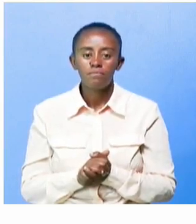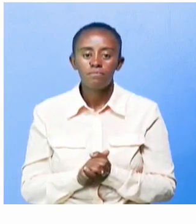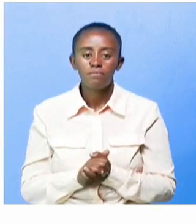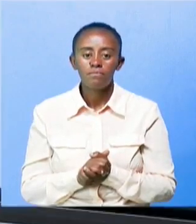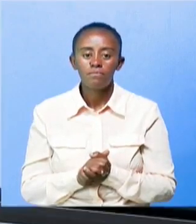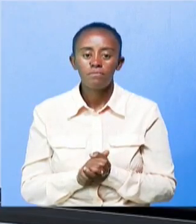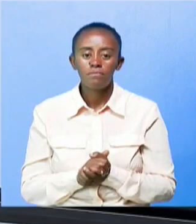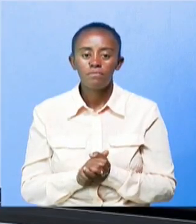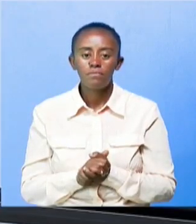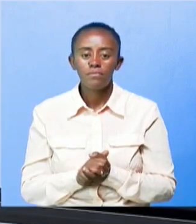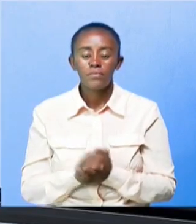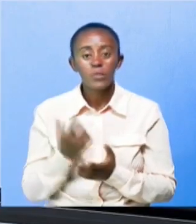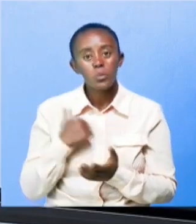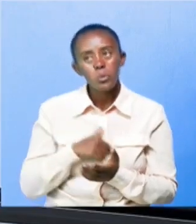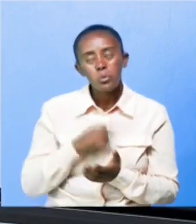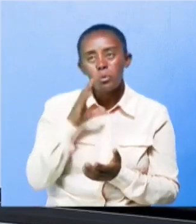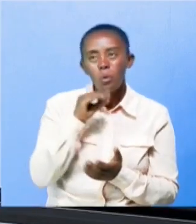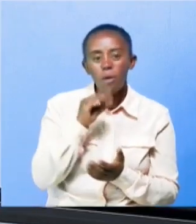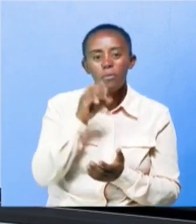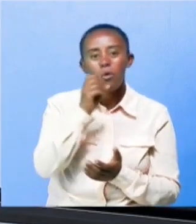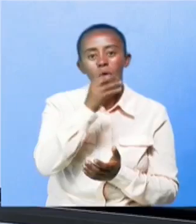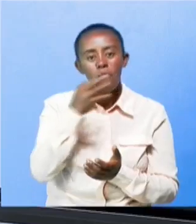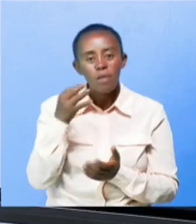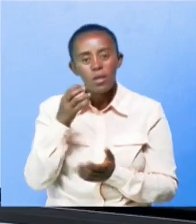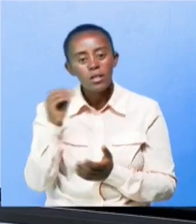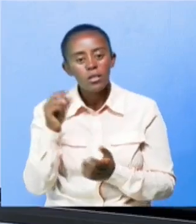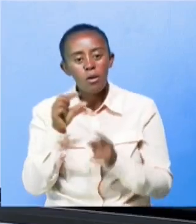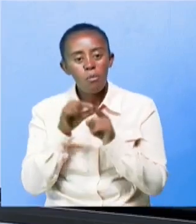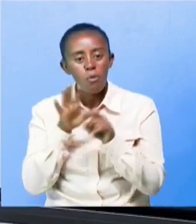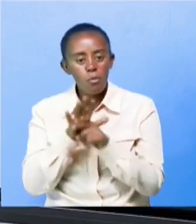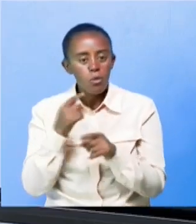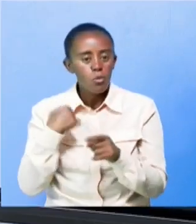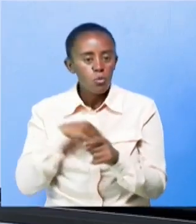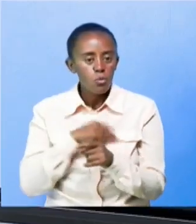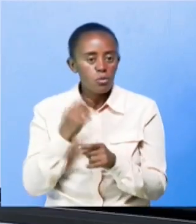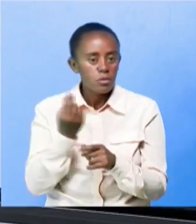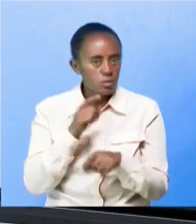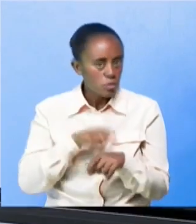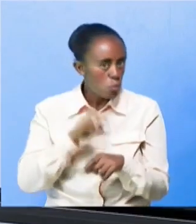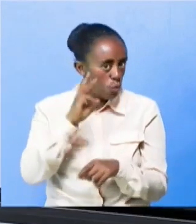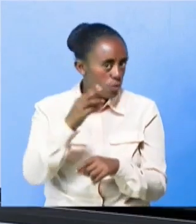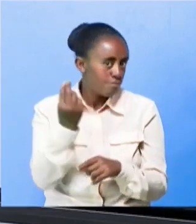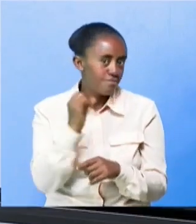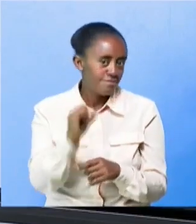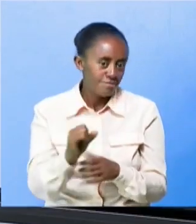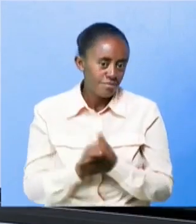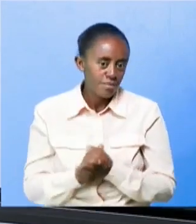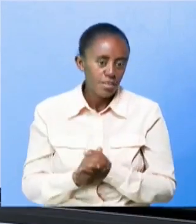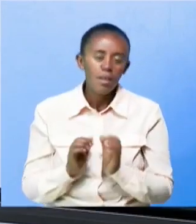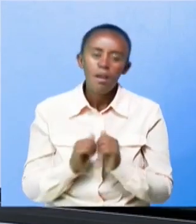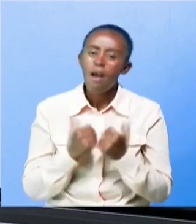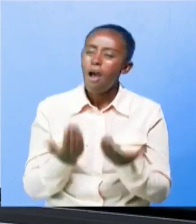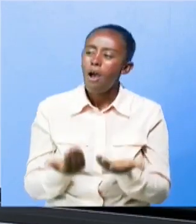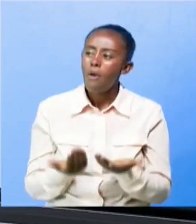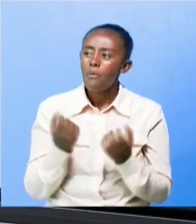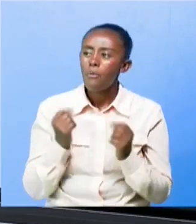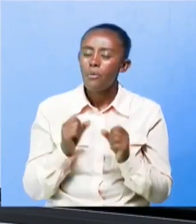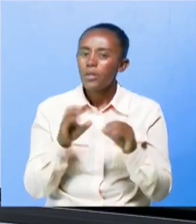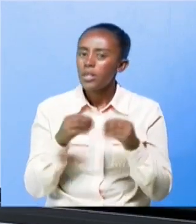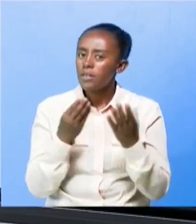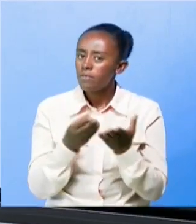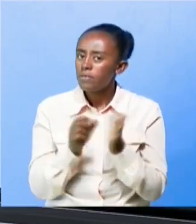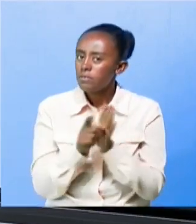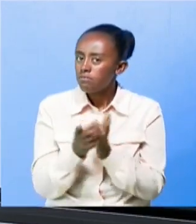When we are talking about offers and promises, we also use will. So how can we give